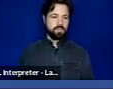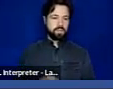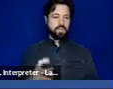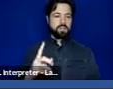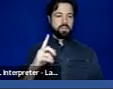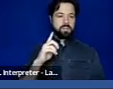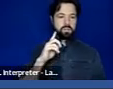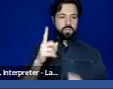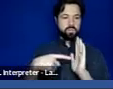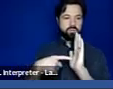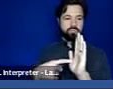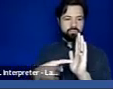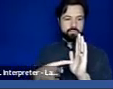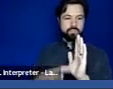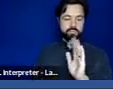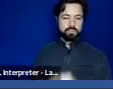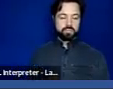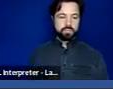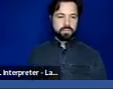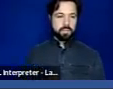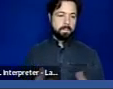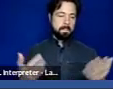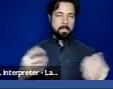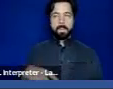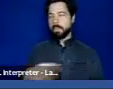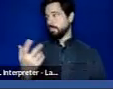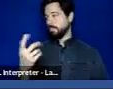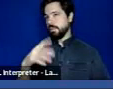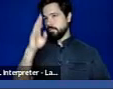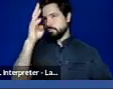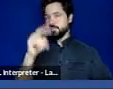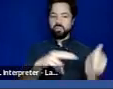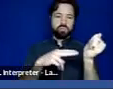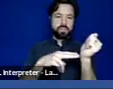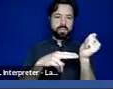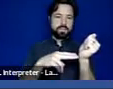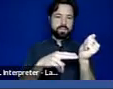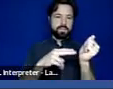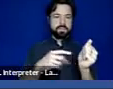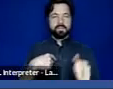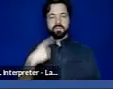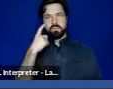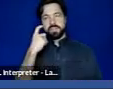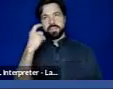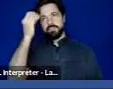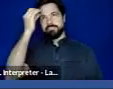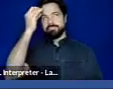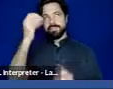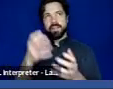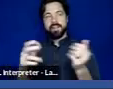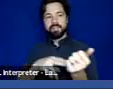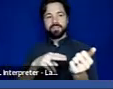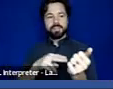And just going to do a quick search for, I don't know, let's do nursing because that's been on my mind.